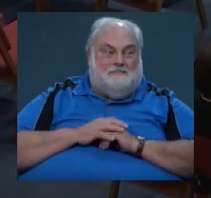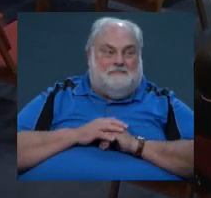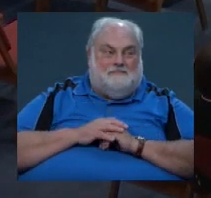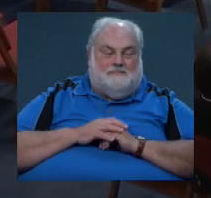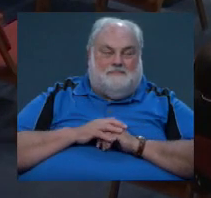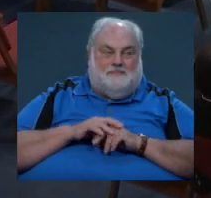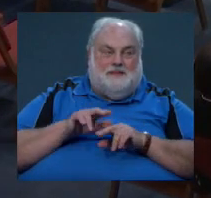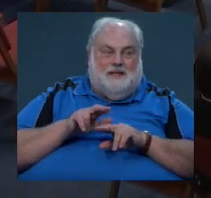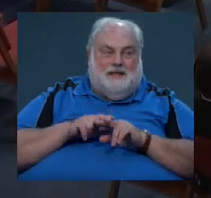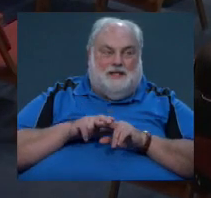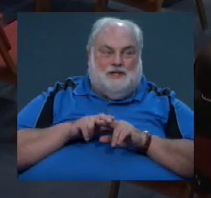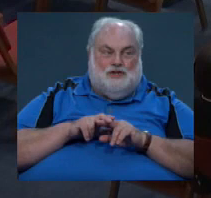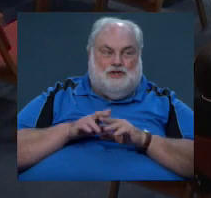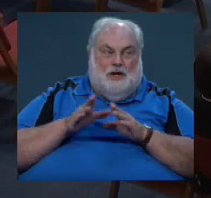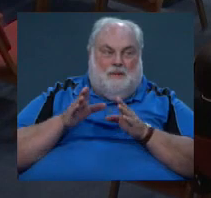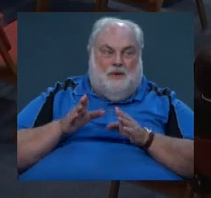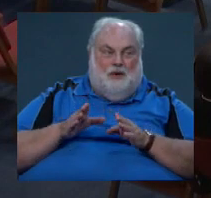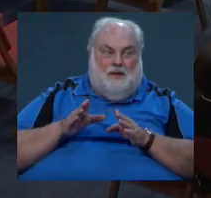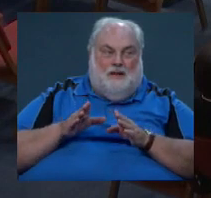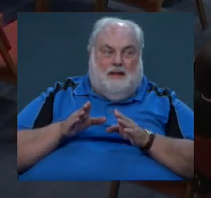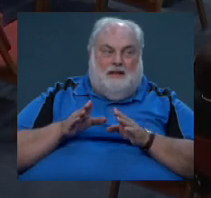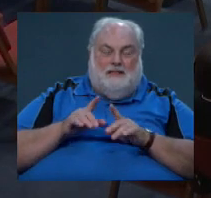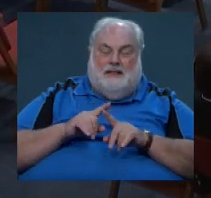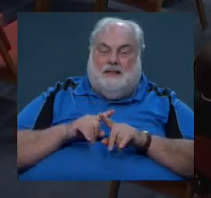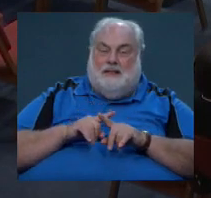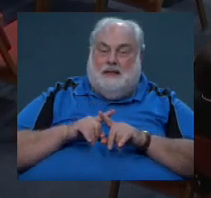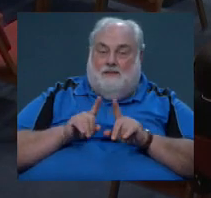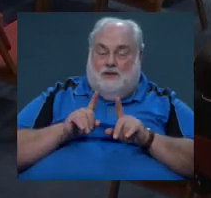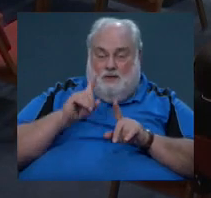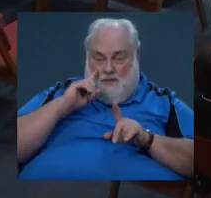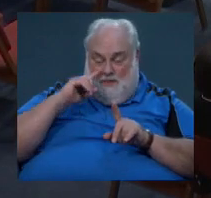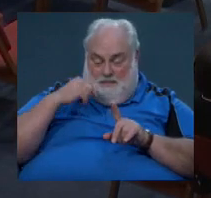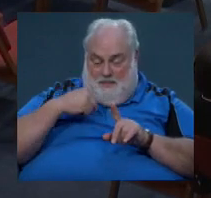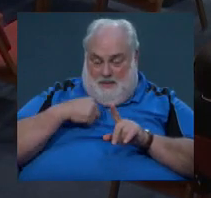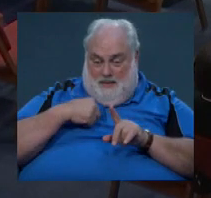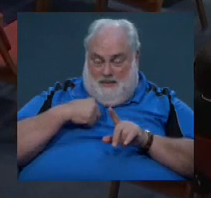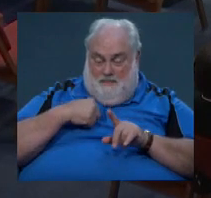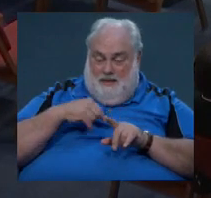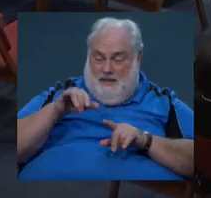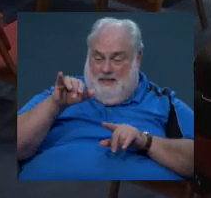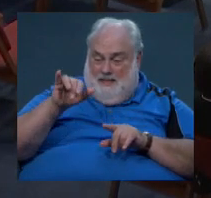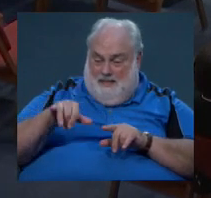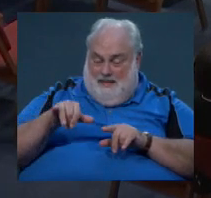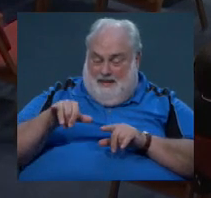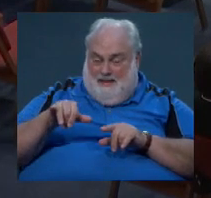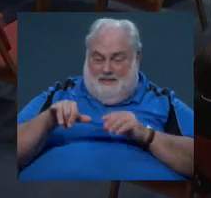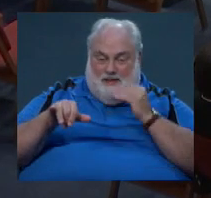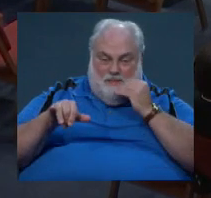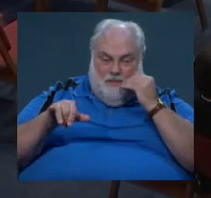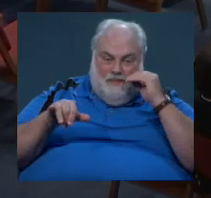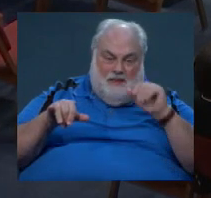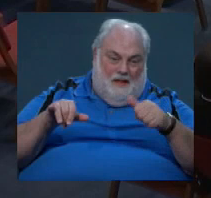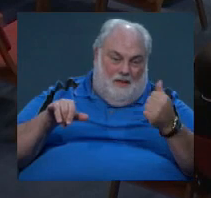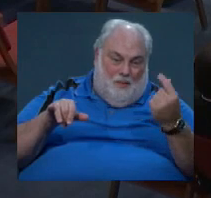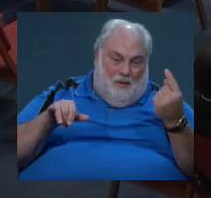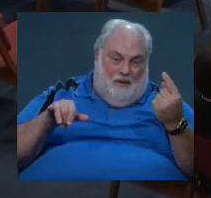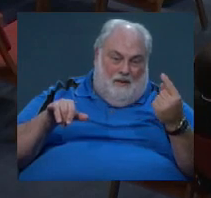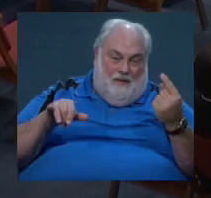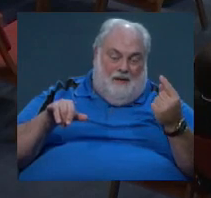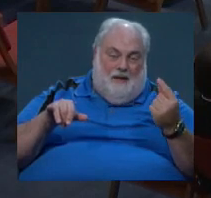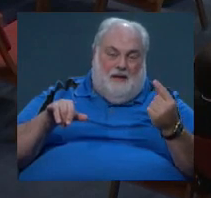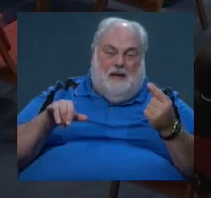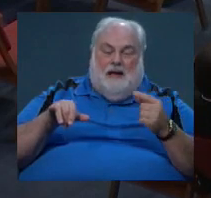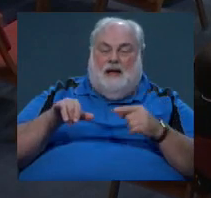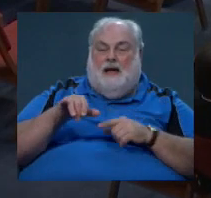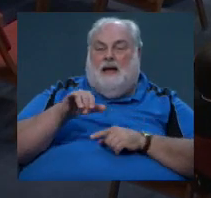Any other comments? I would only make the observation, the difference to me between that neighborhood and this neighborhood as far as the proposal is that's